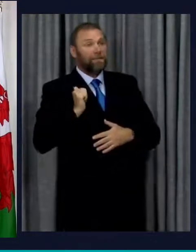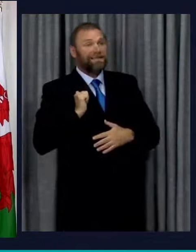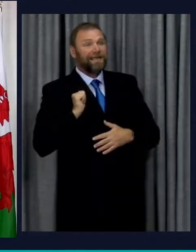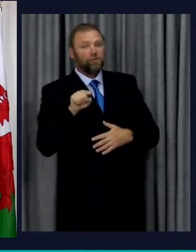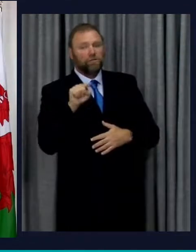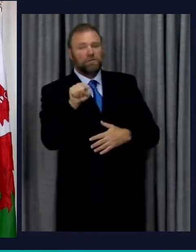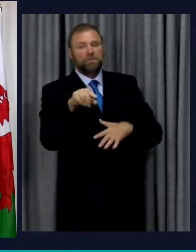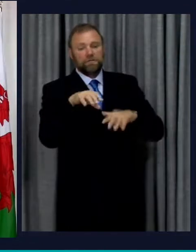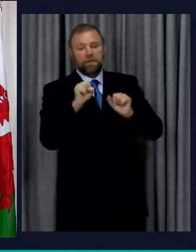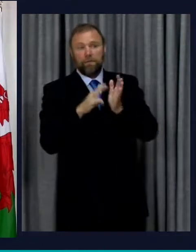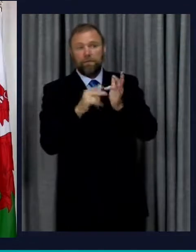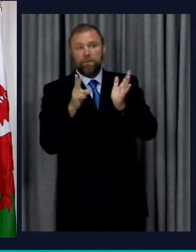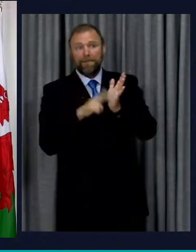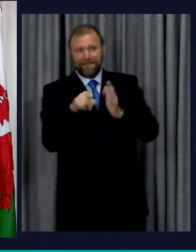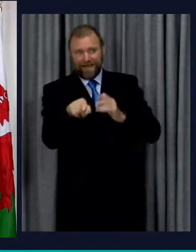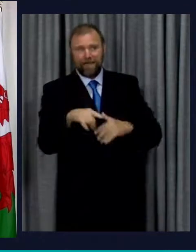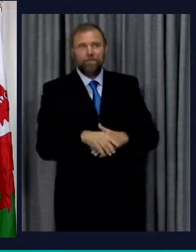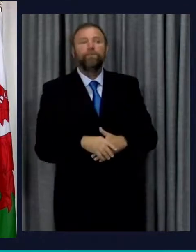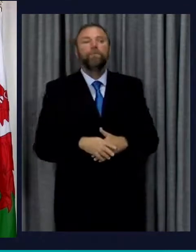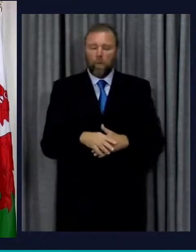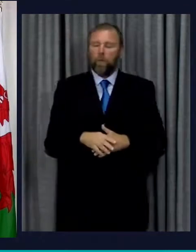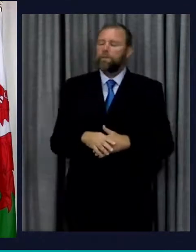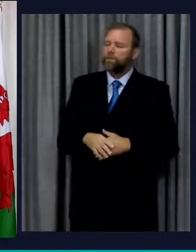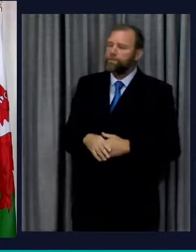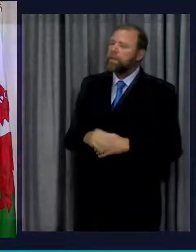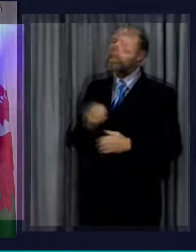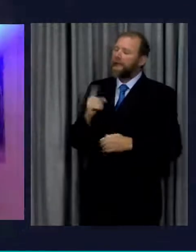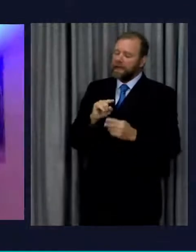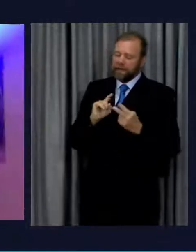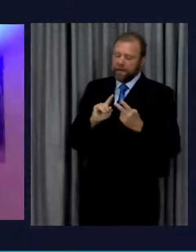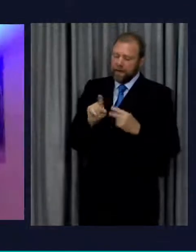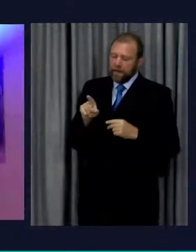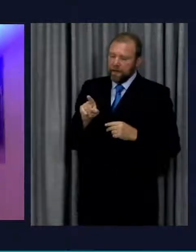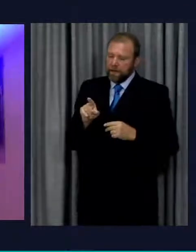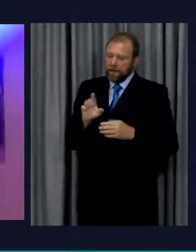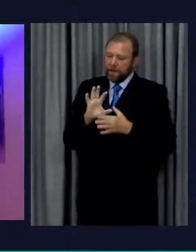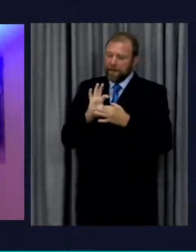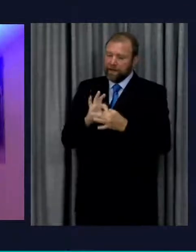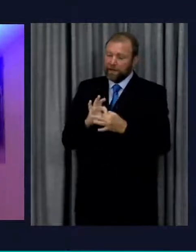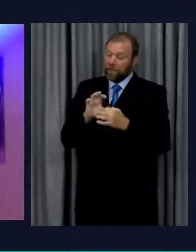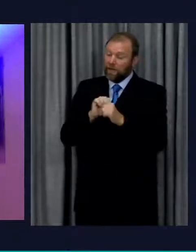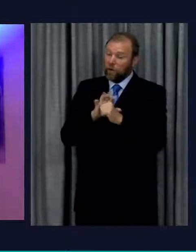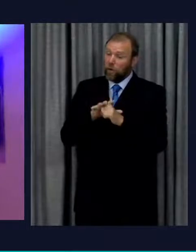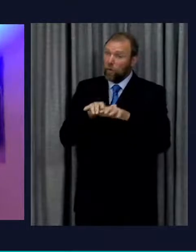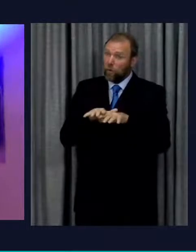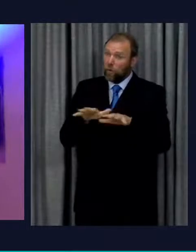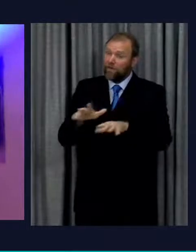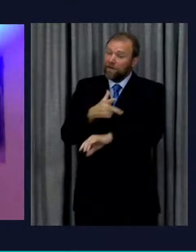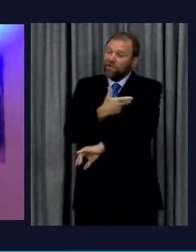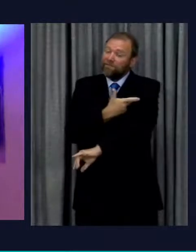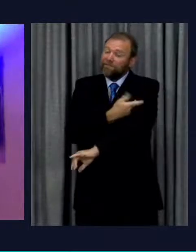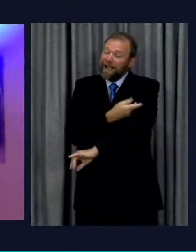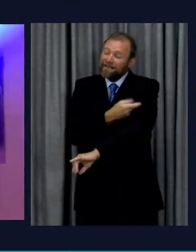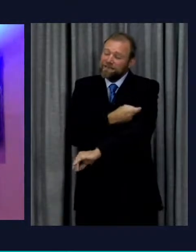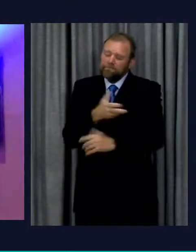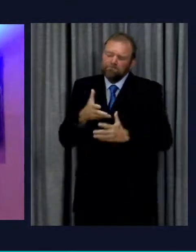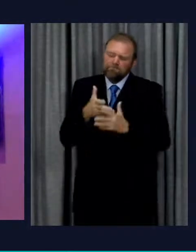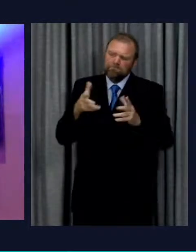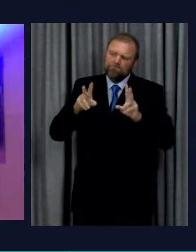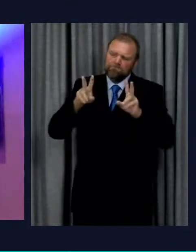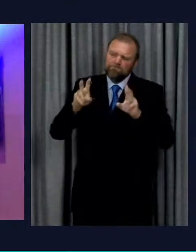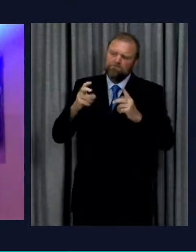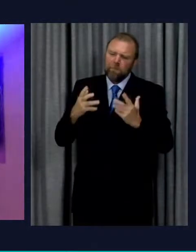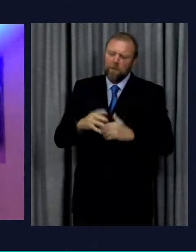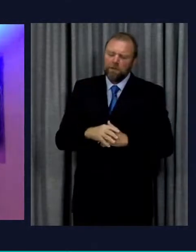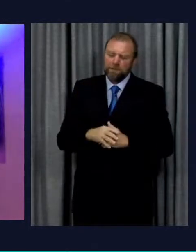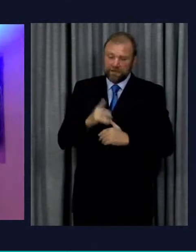the booster stats will start to be published. And in terms of the COVID vaccine, a big topic at the moment is the waning effect of the